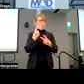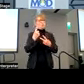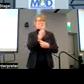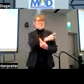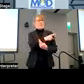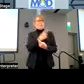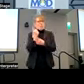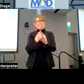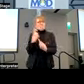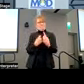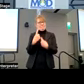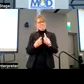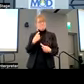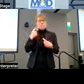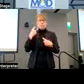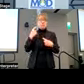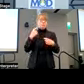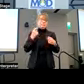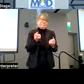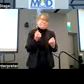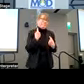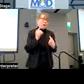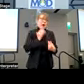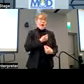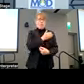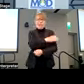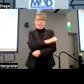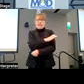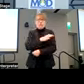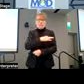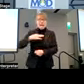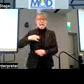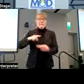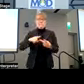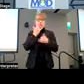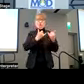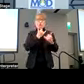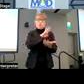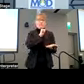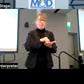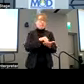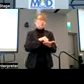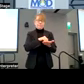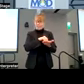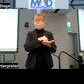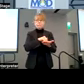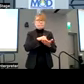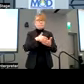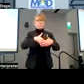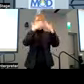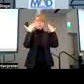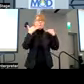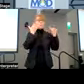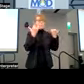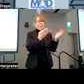can overwhelm our clinic staff and our call centers. And so we're starting to leverage novel artificial intelligence chatbots to